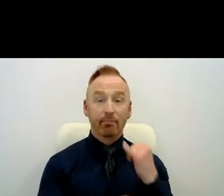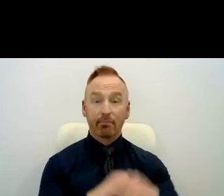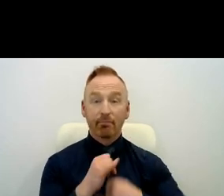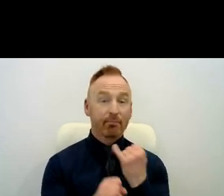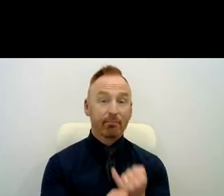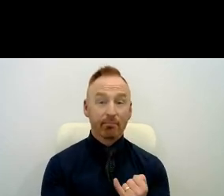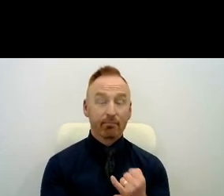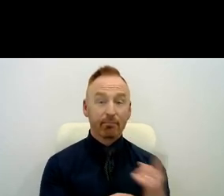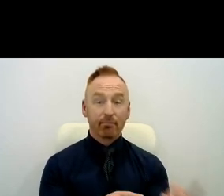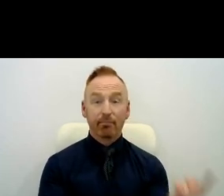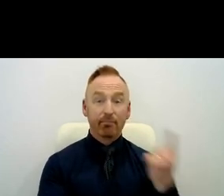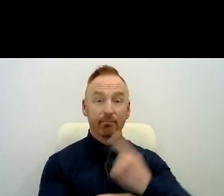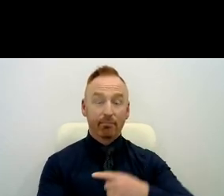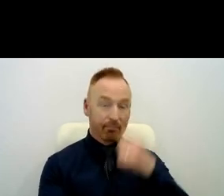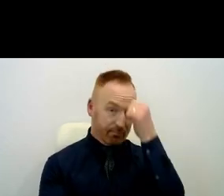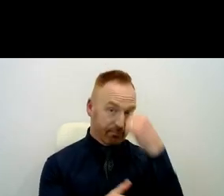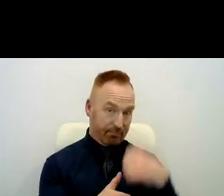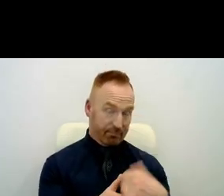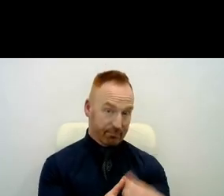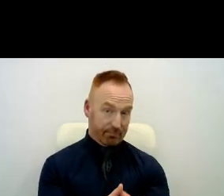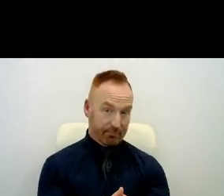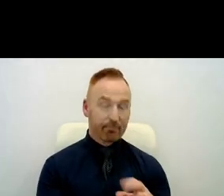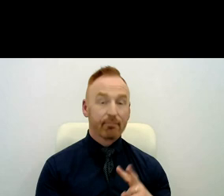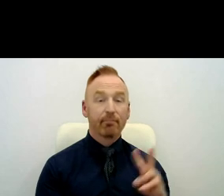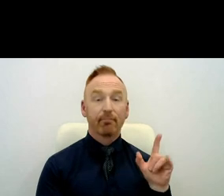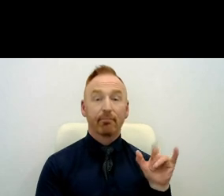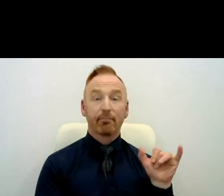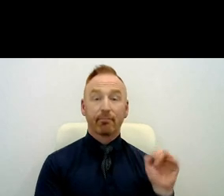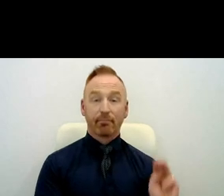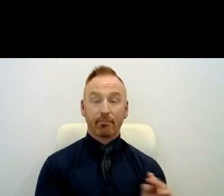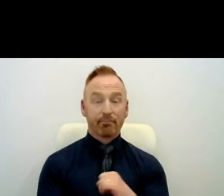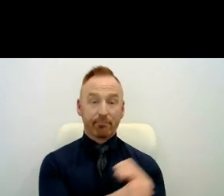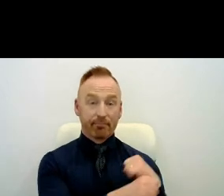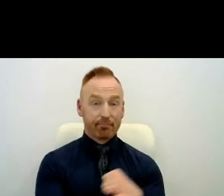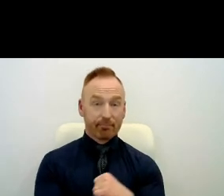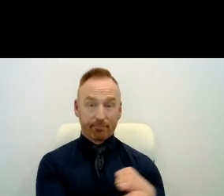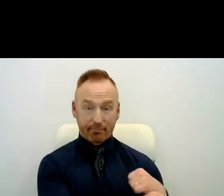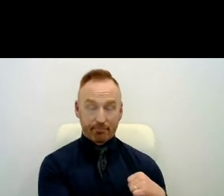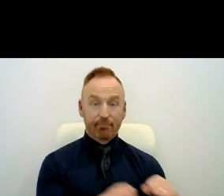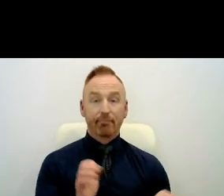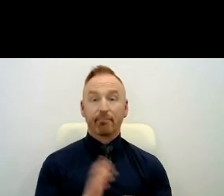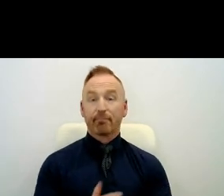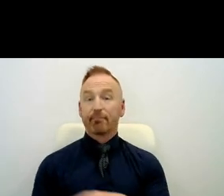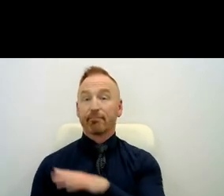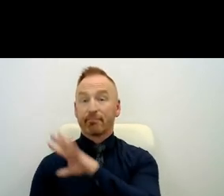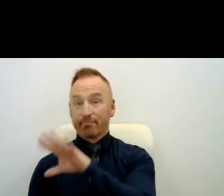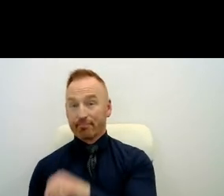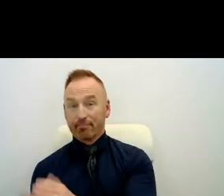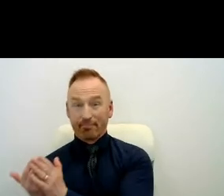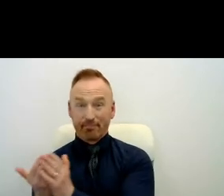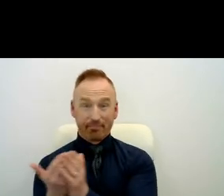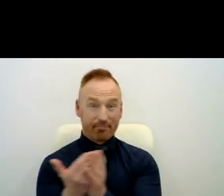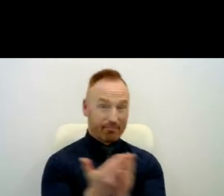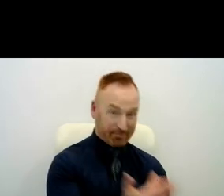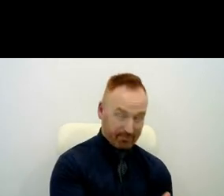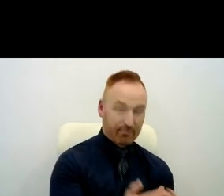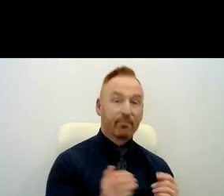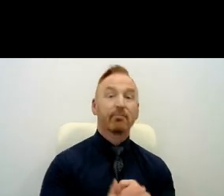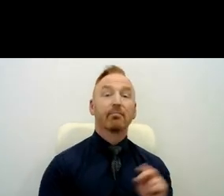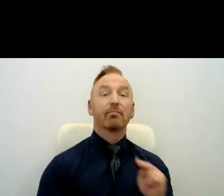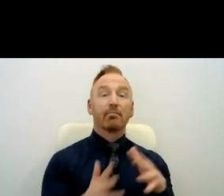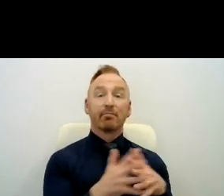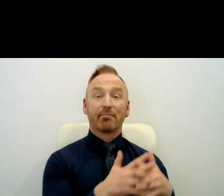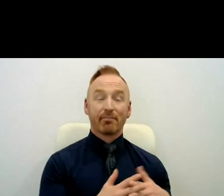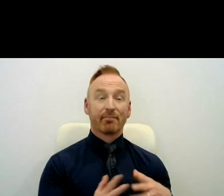Nations International Day of Remembrance of the Victims of Slavery and the Transatlantic Slave Trade, today's speaker is